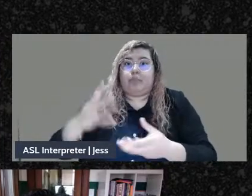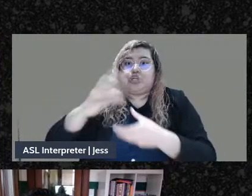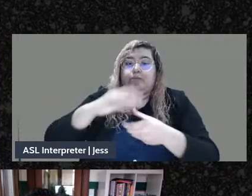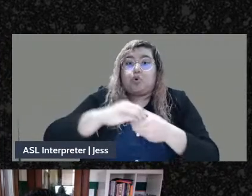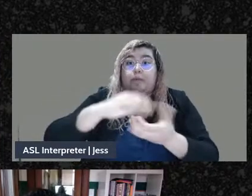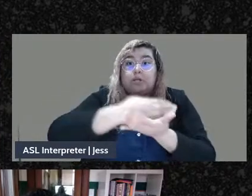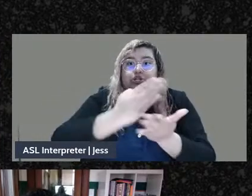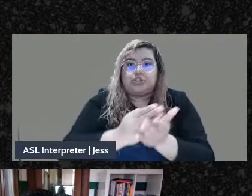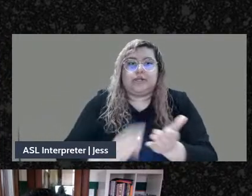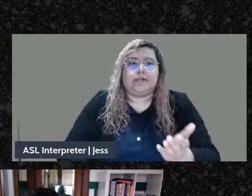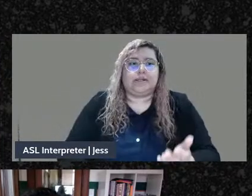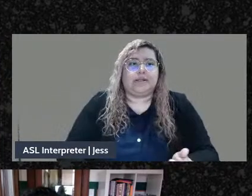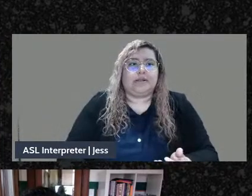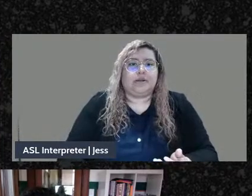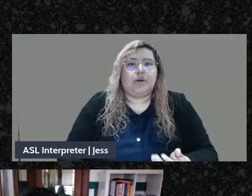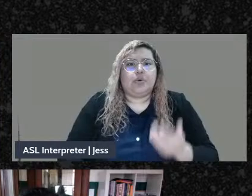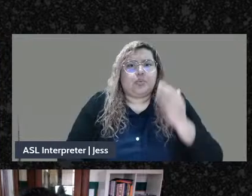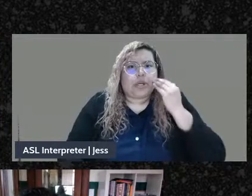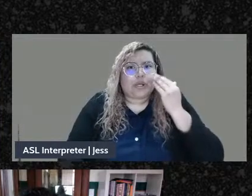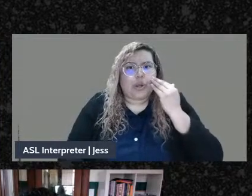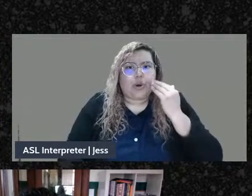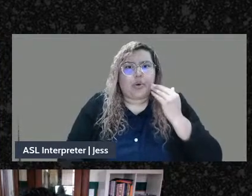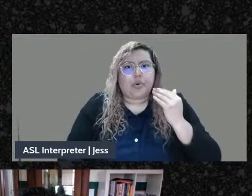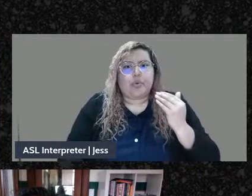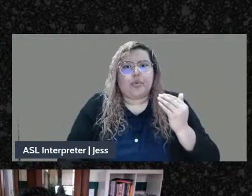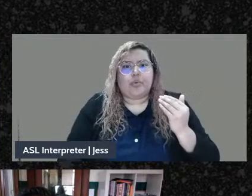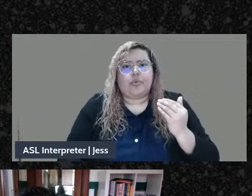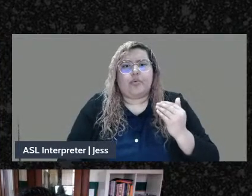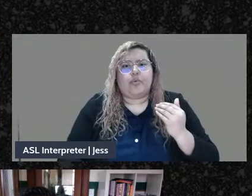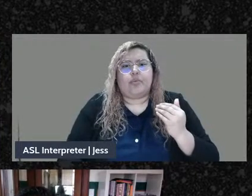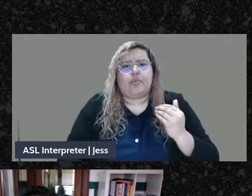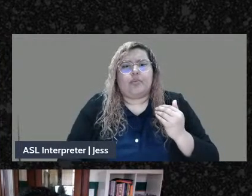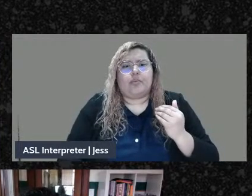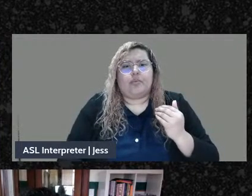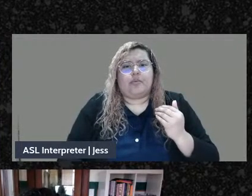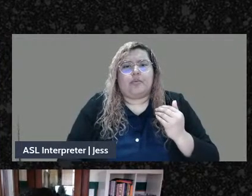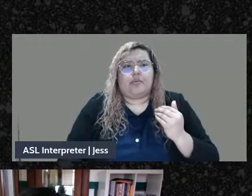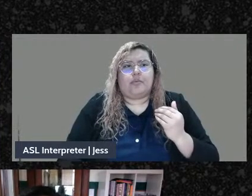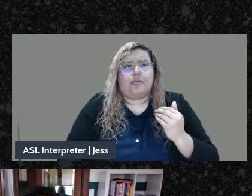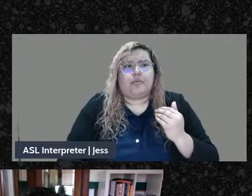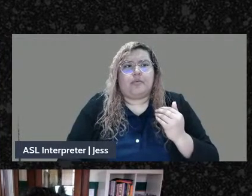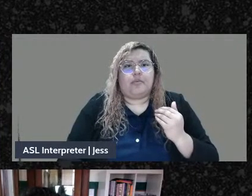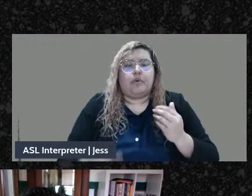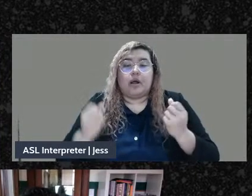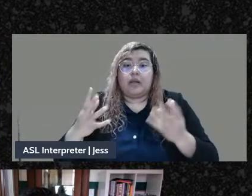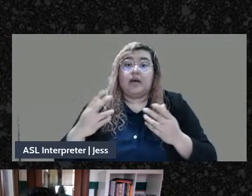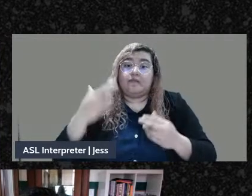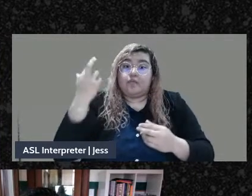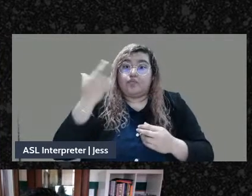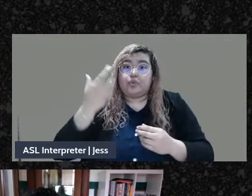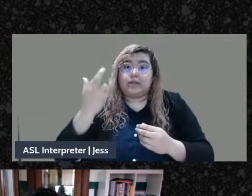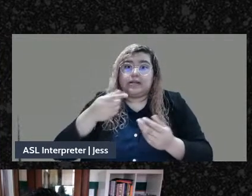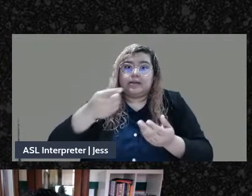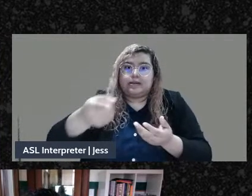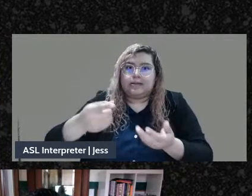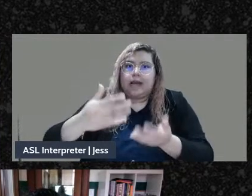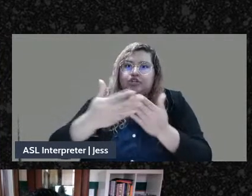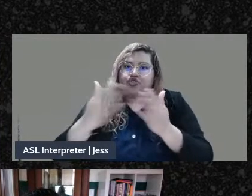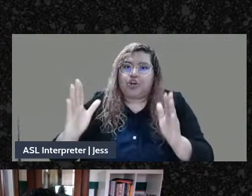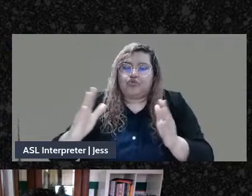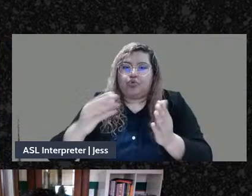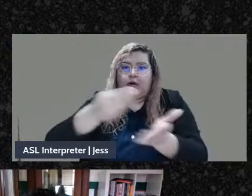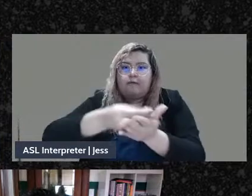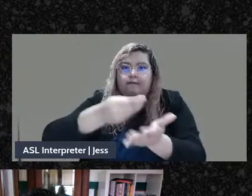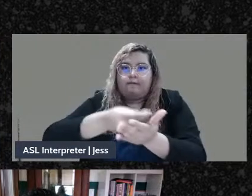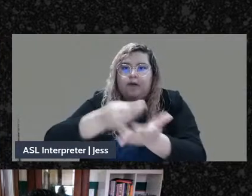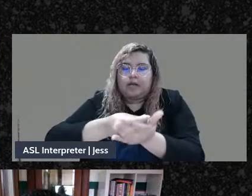like part of the reason almost a quarter of our city's general fund, the money that can go to all city services, is